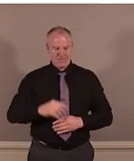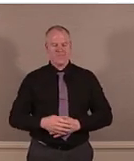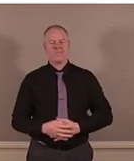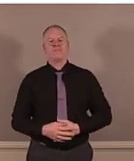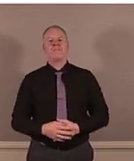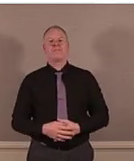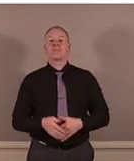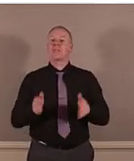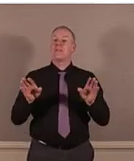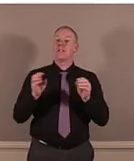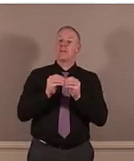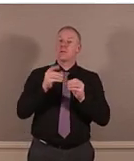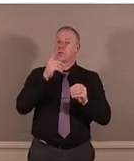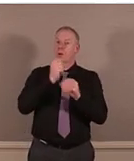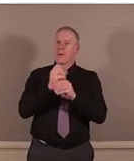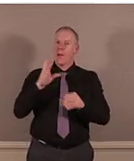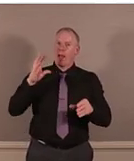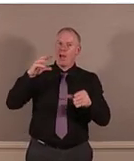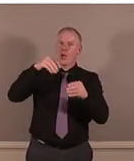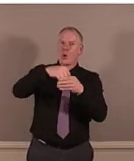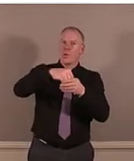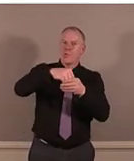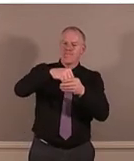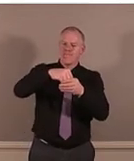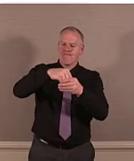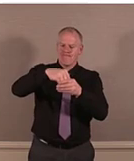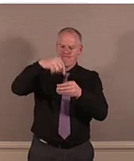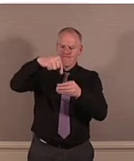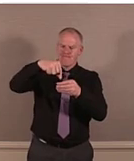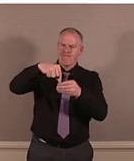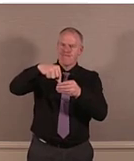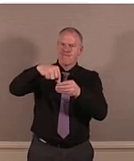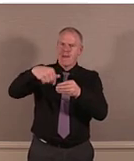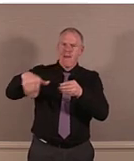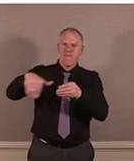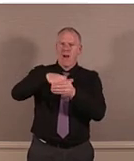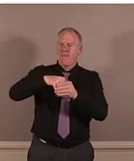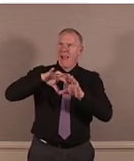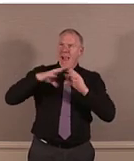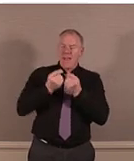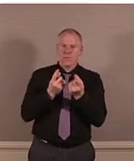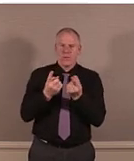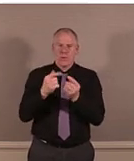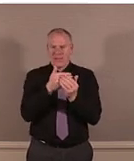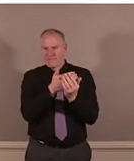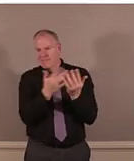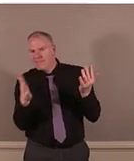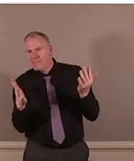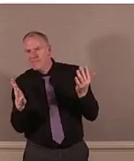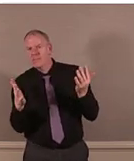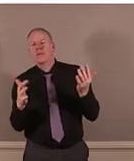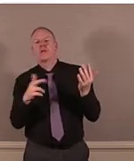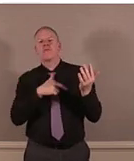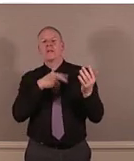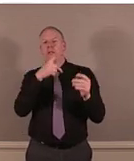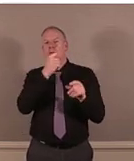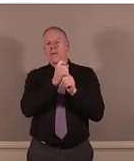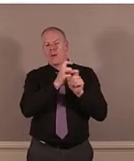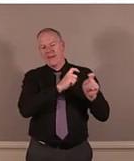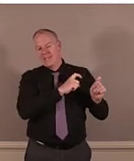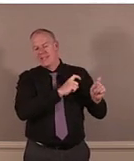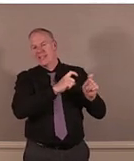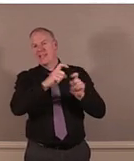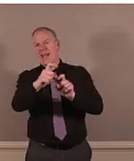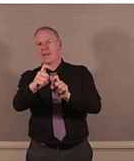about inclusion hitting at the heart of everything we do, I suppose really we're really talking about sustainable